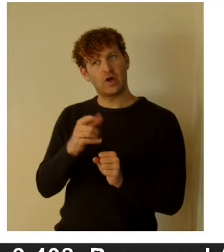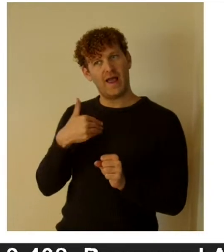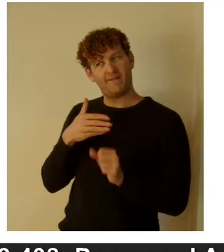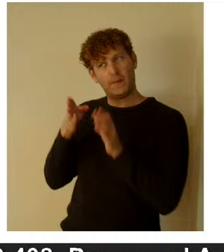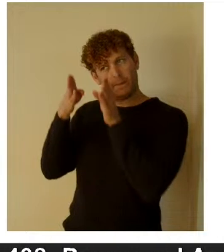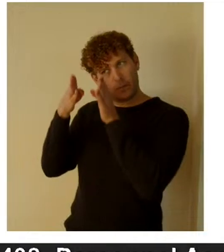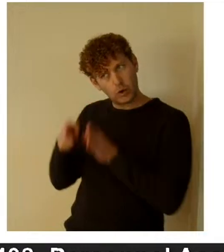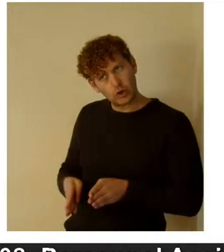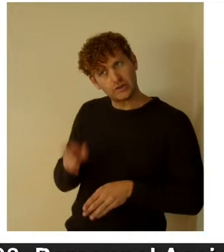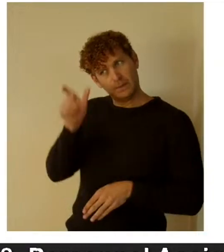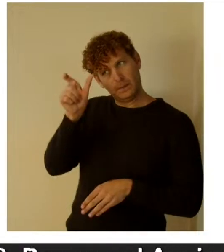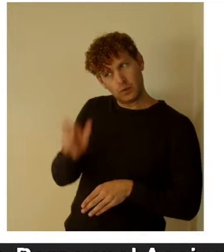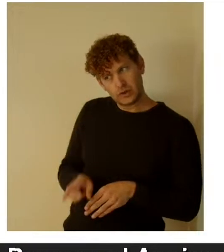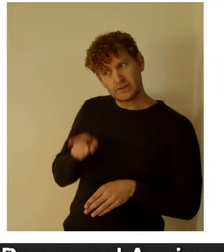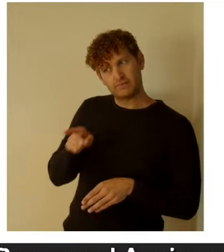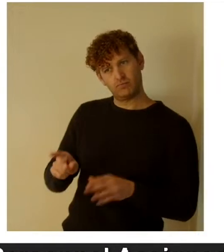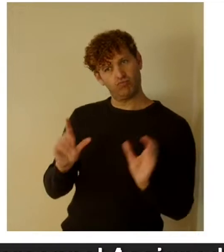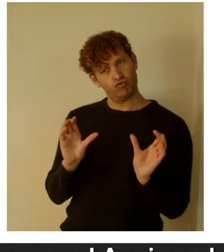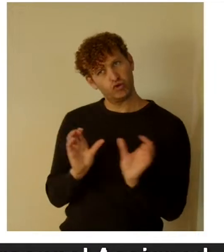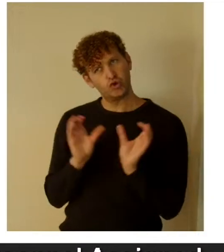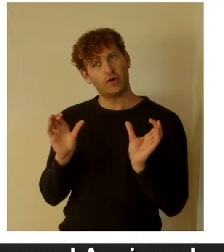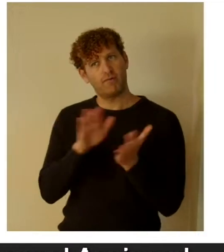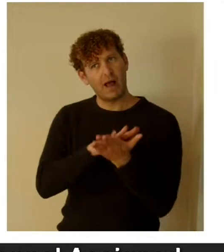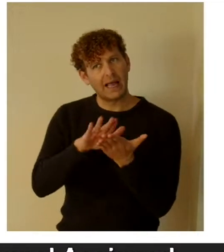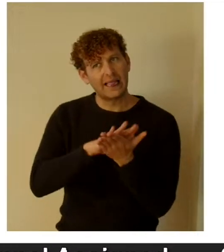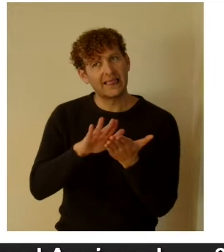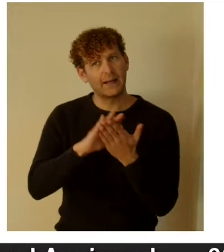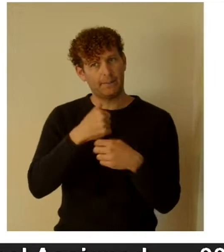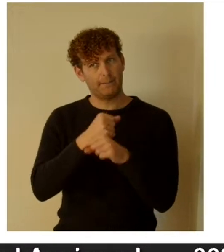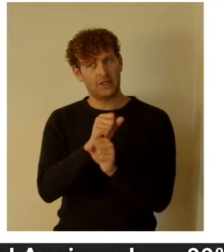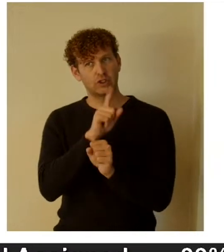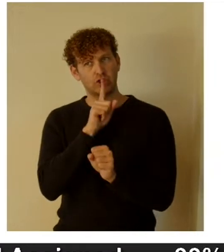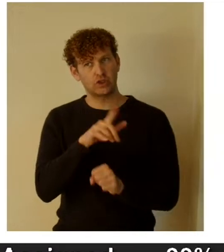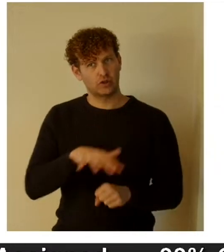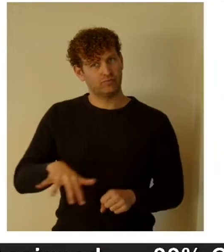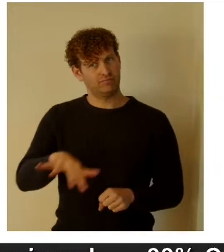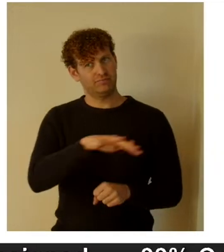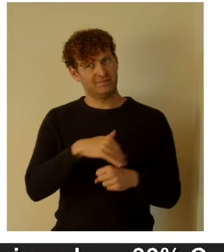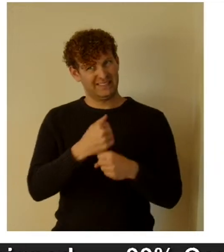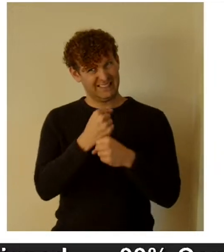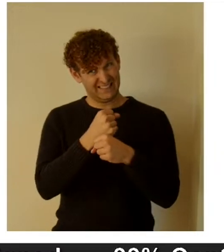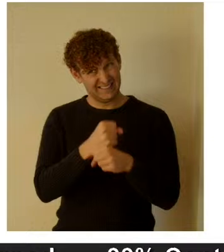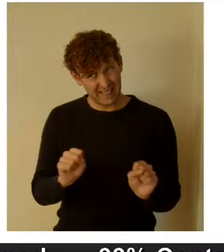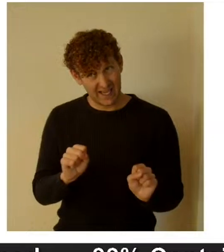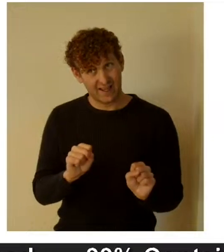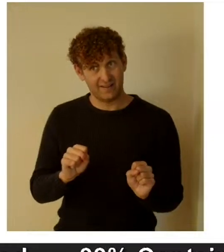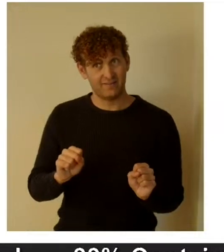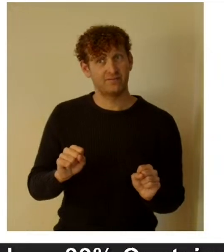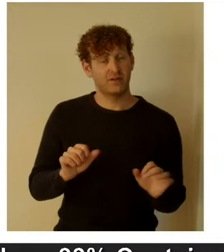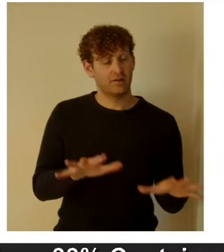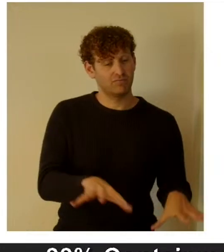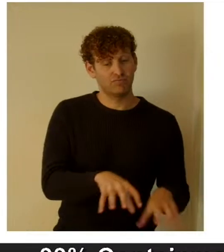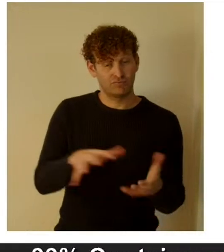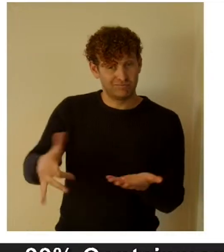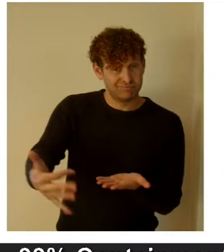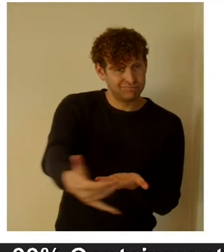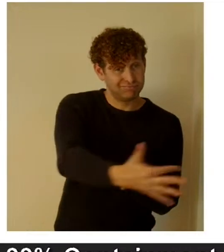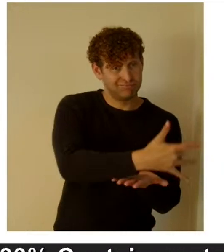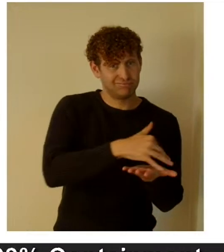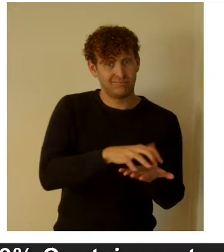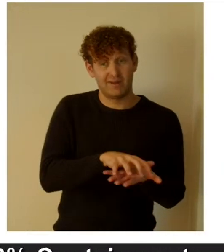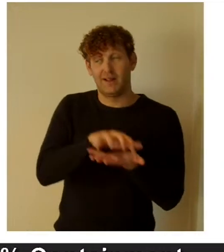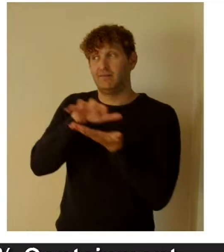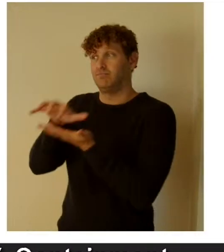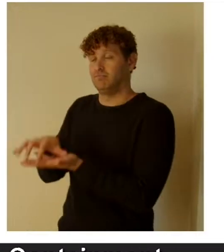them in an environmentally safe way by removing those materials and placing them in the right landfill for the materials that exist. This process is